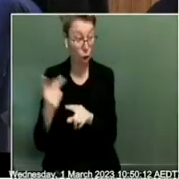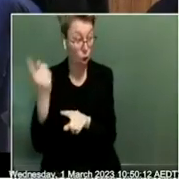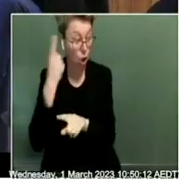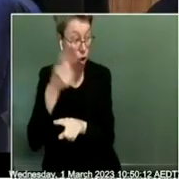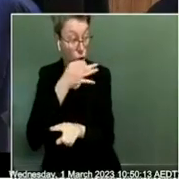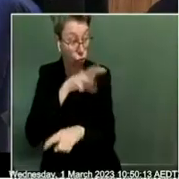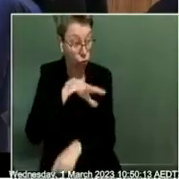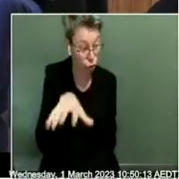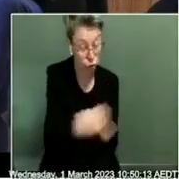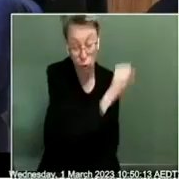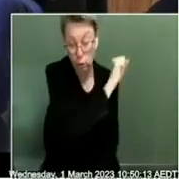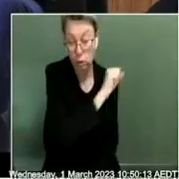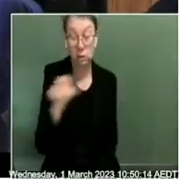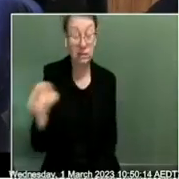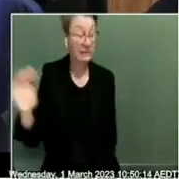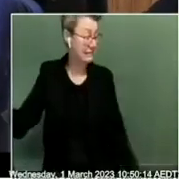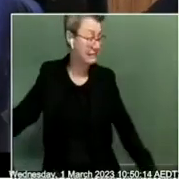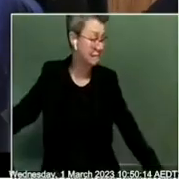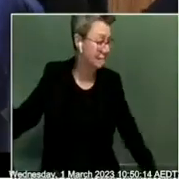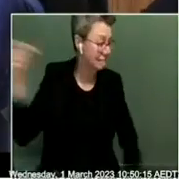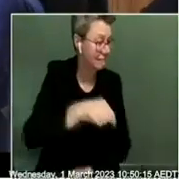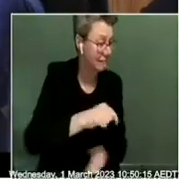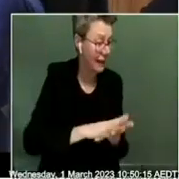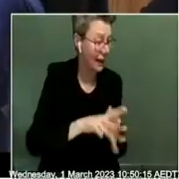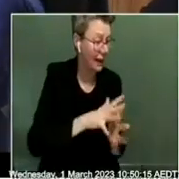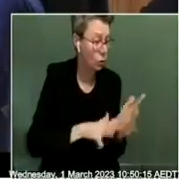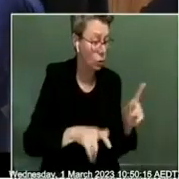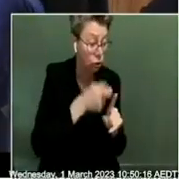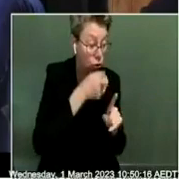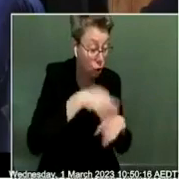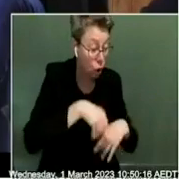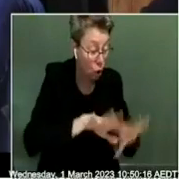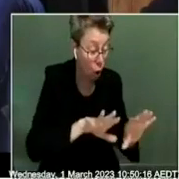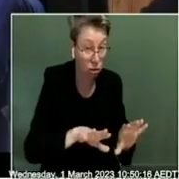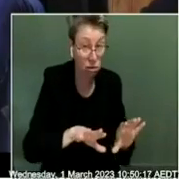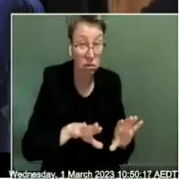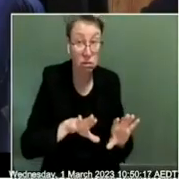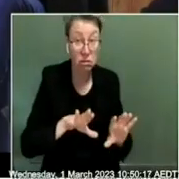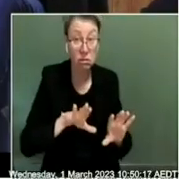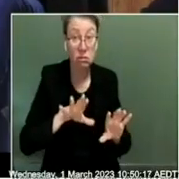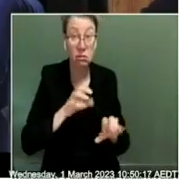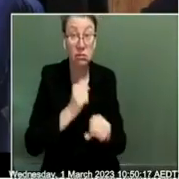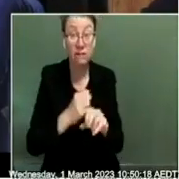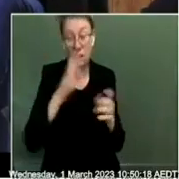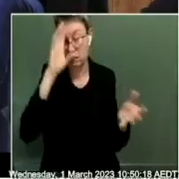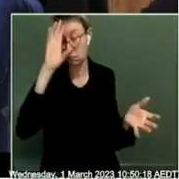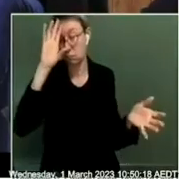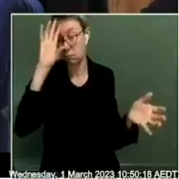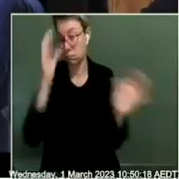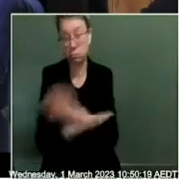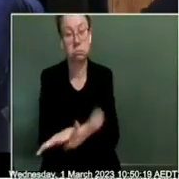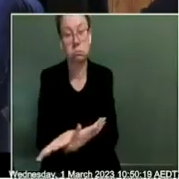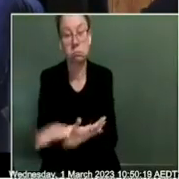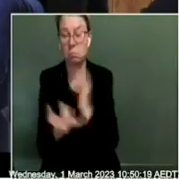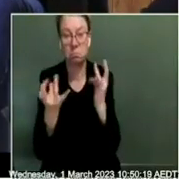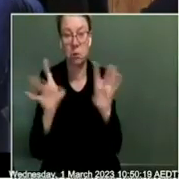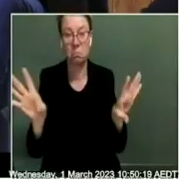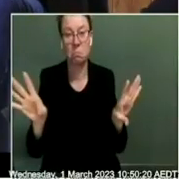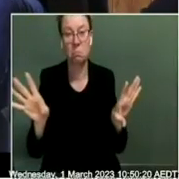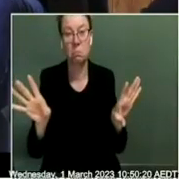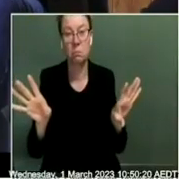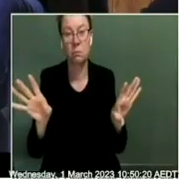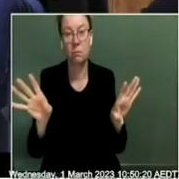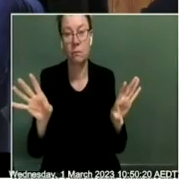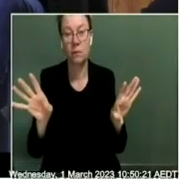gone, and he's devastated, and he never recovered. So he's ended up in the Q Psychiatric Hospital in